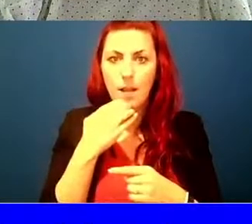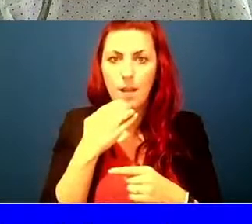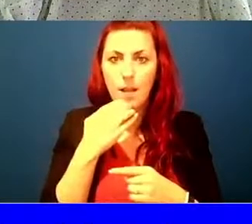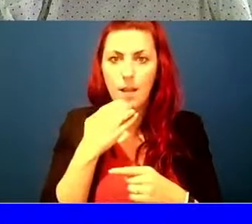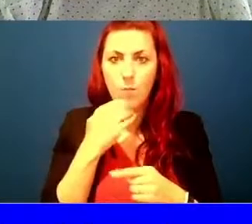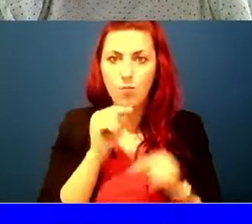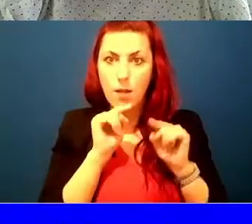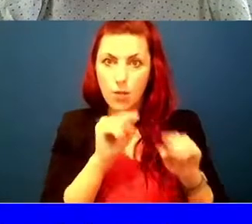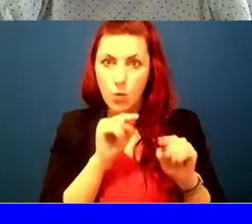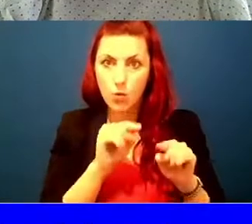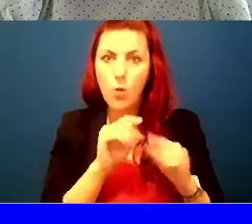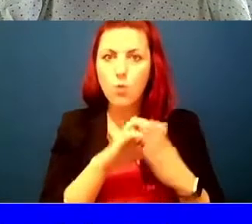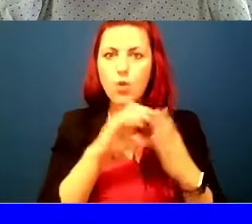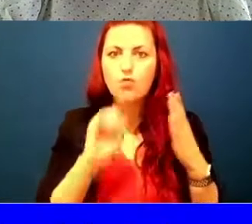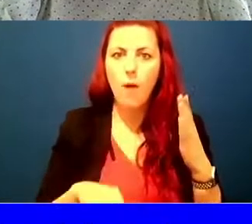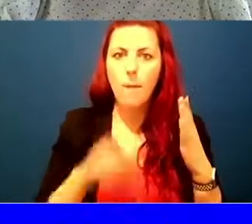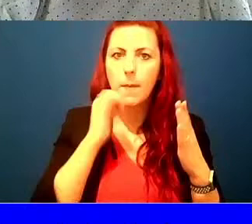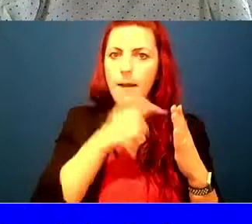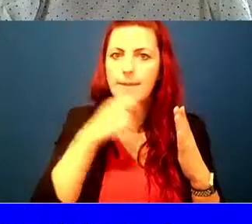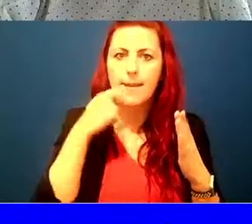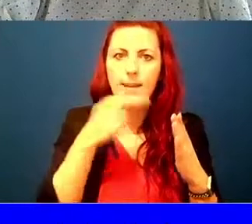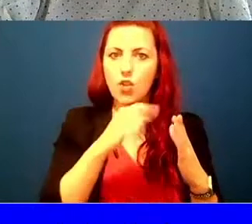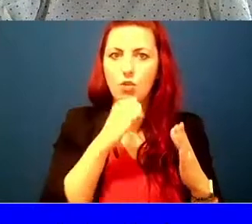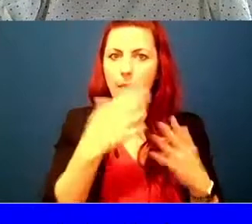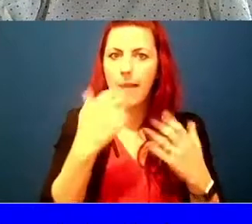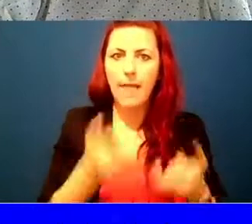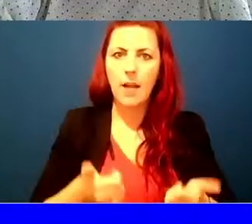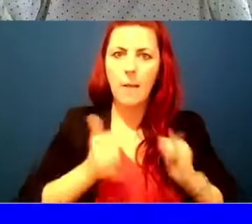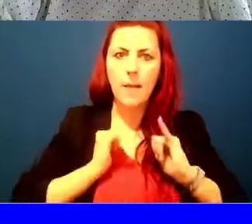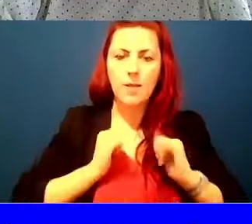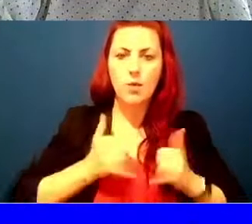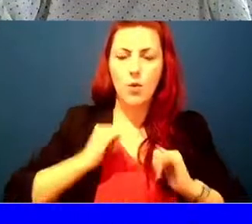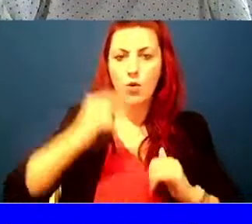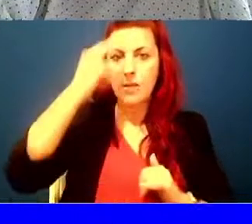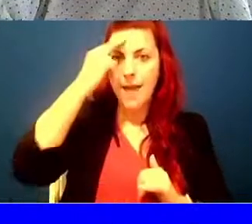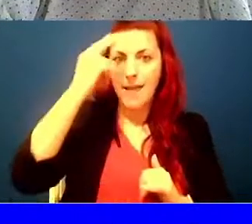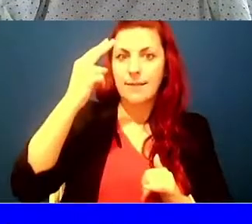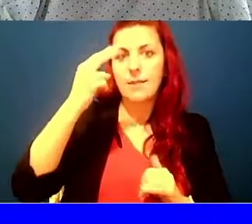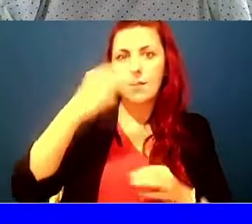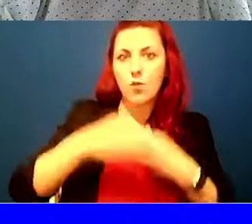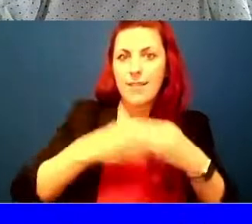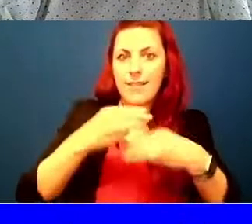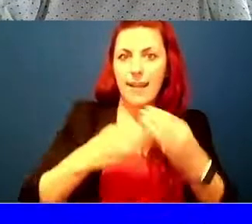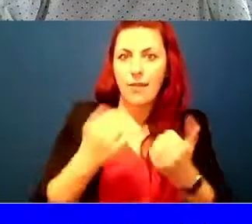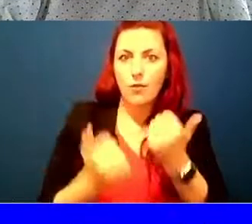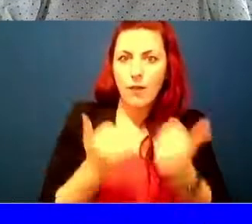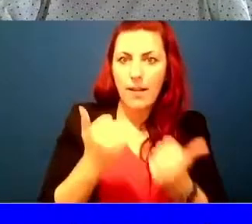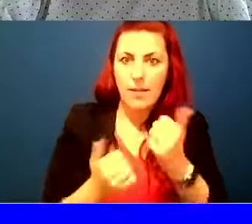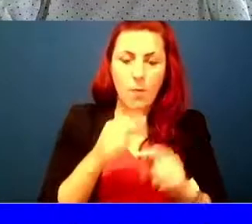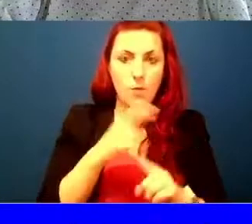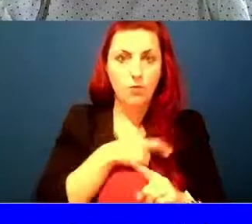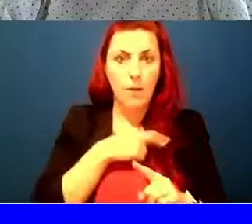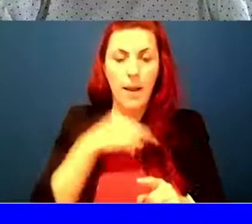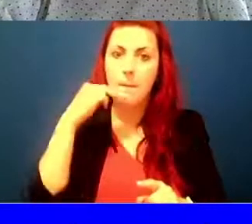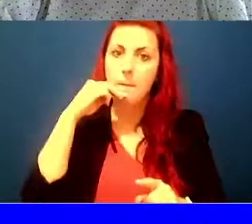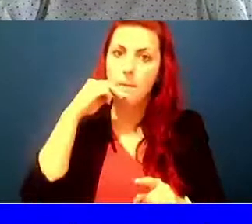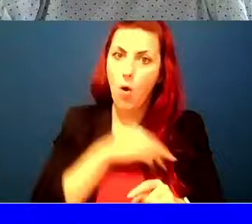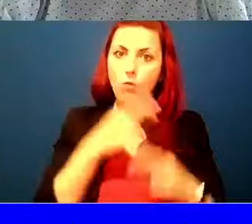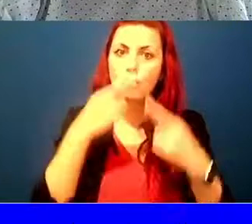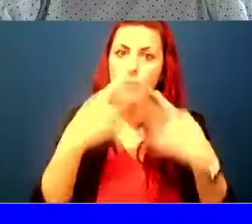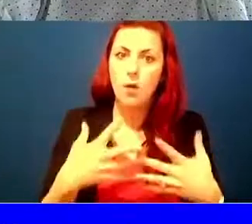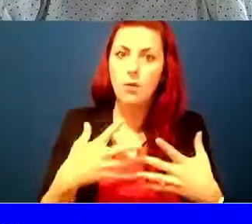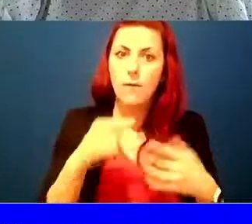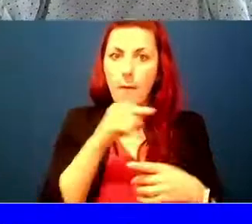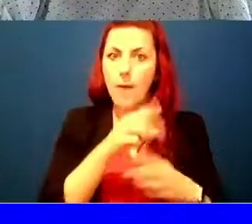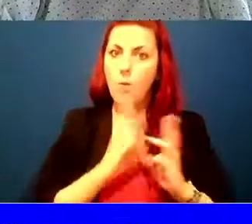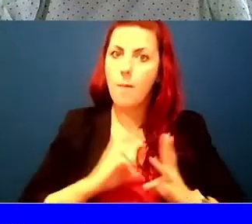that she did not have the capacity to understand the proceedings. So I suppose that was a very significant outcome for that woman.